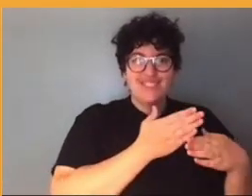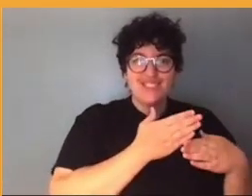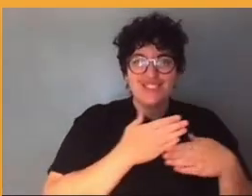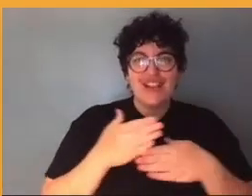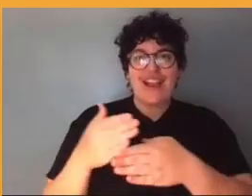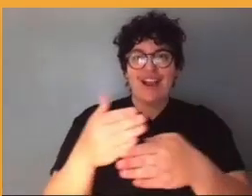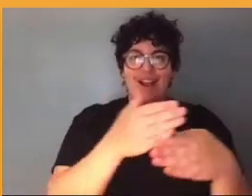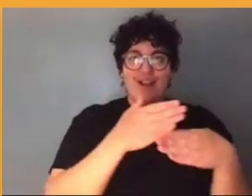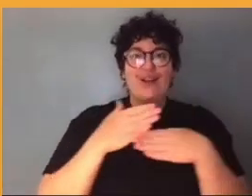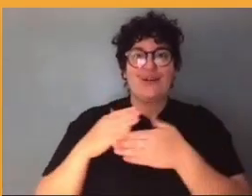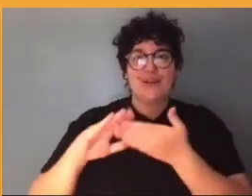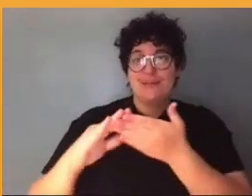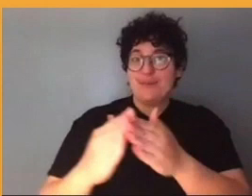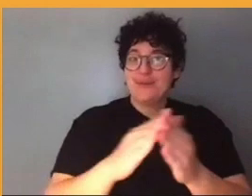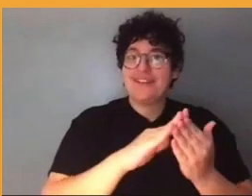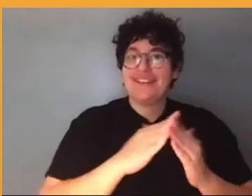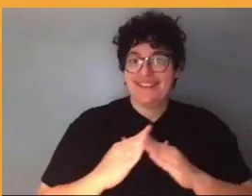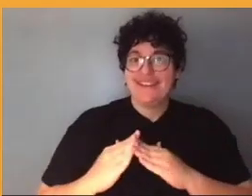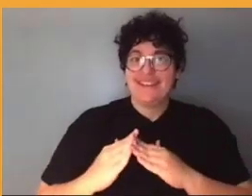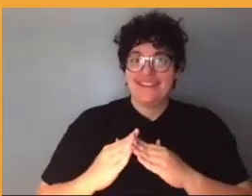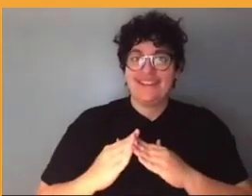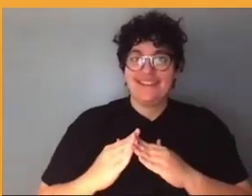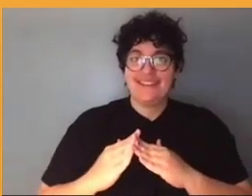community here, which is so